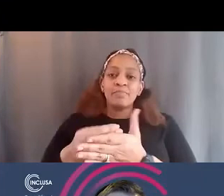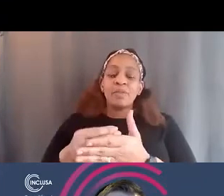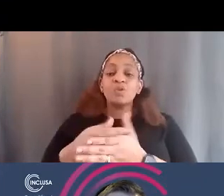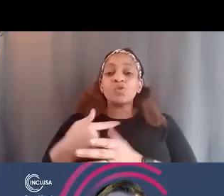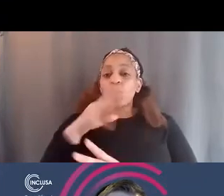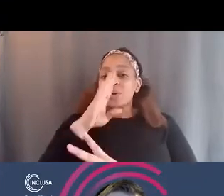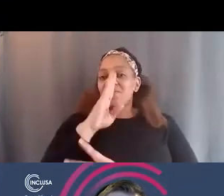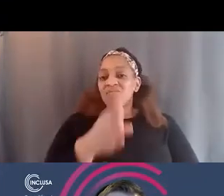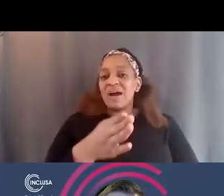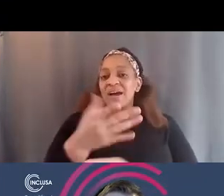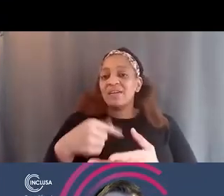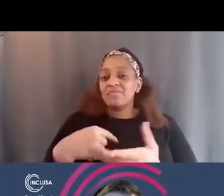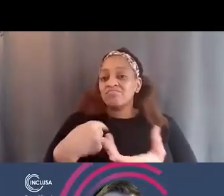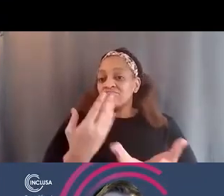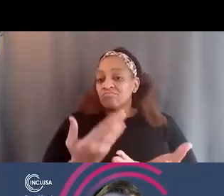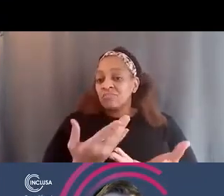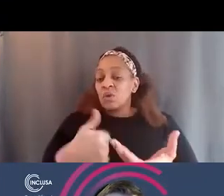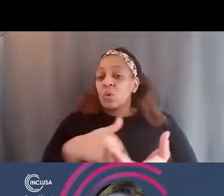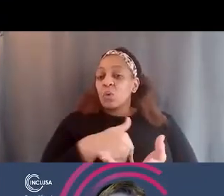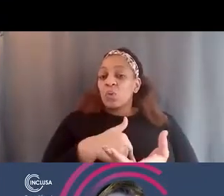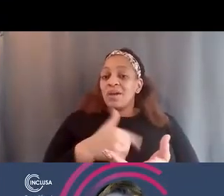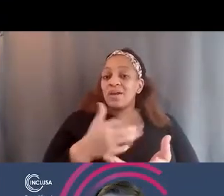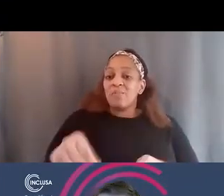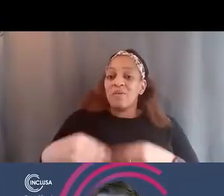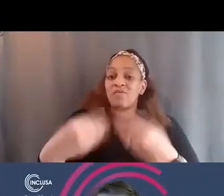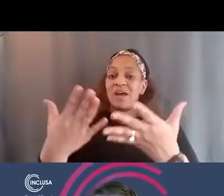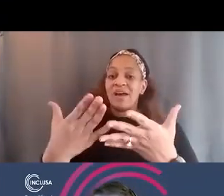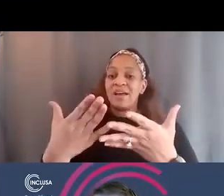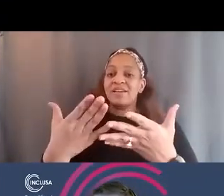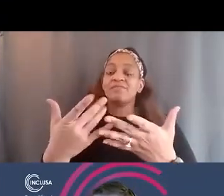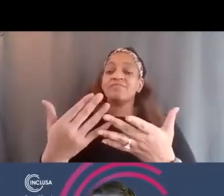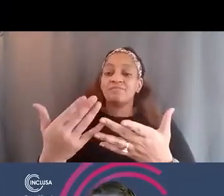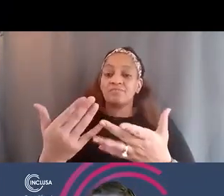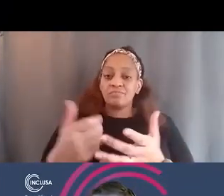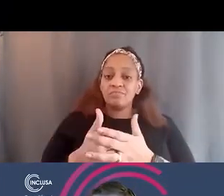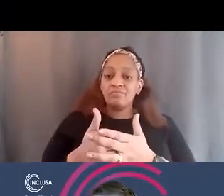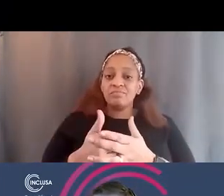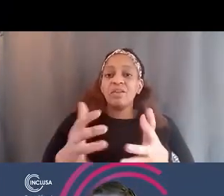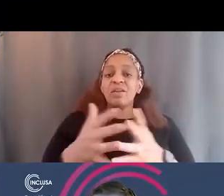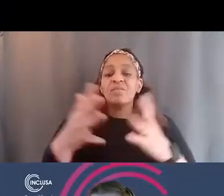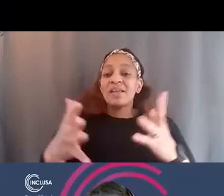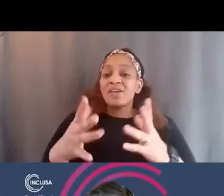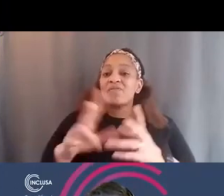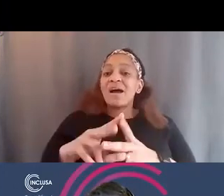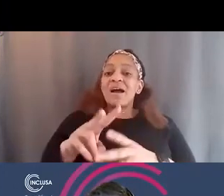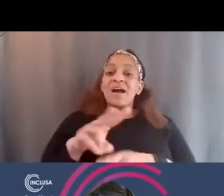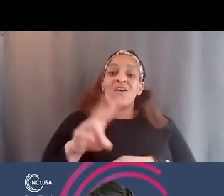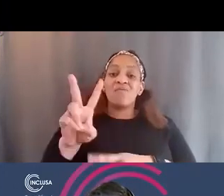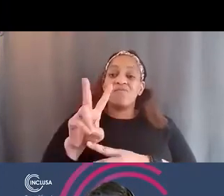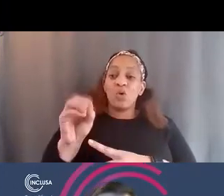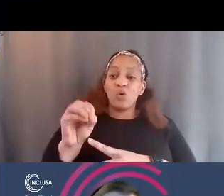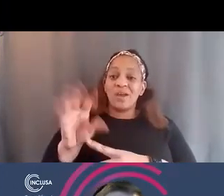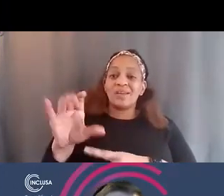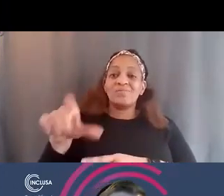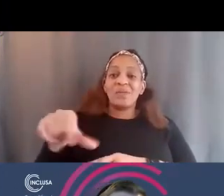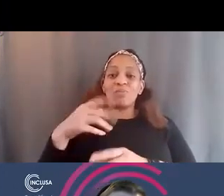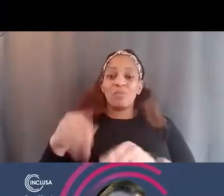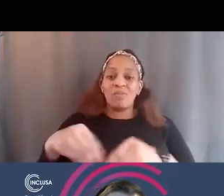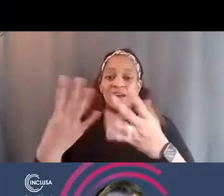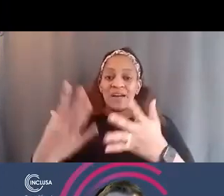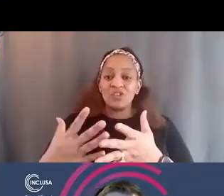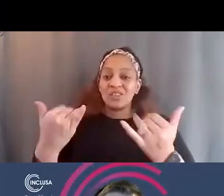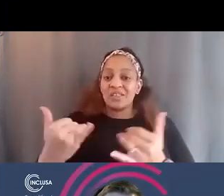provided ongoing and broad technical assistance to a group of all of our vocational providers. We continue to do that today. We